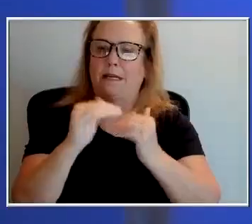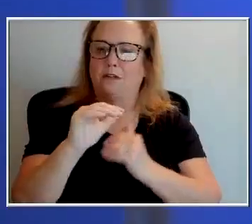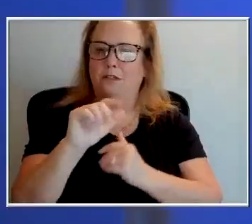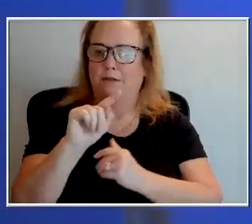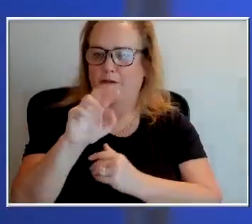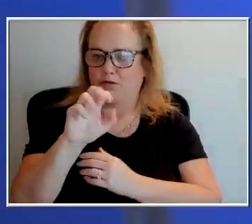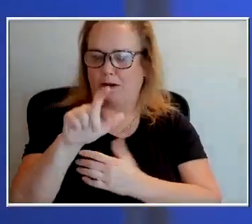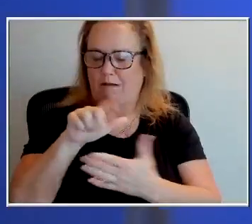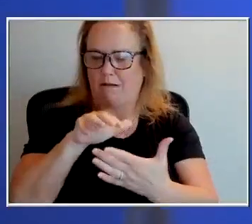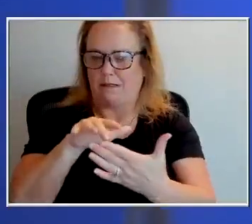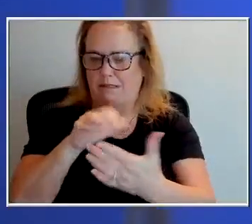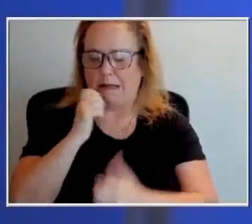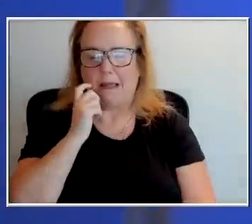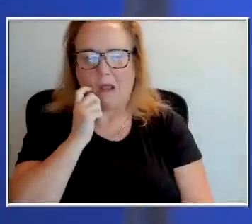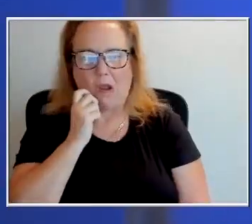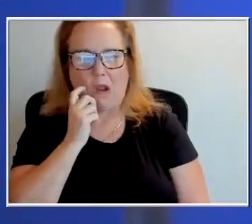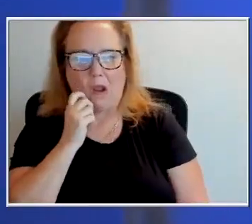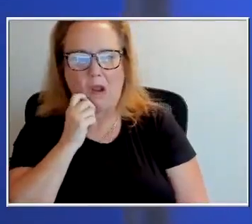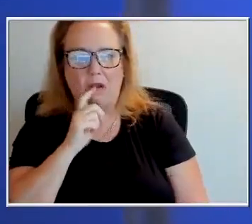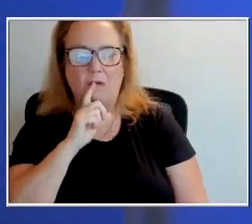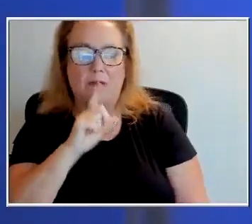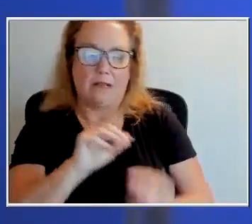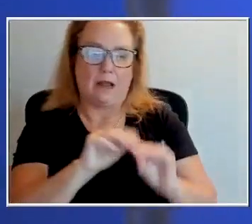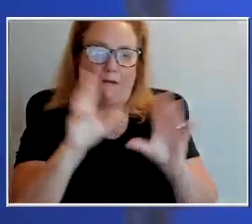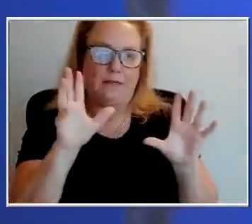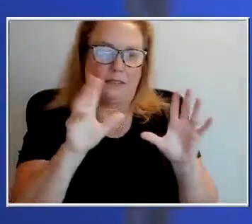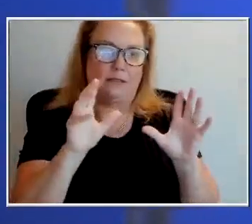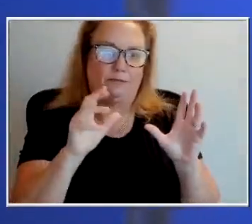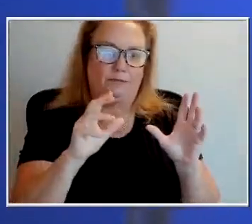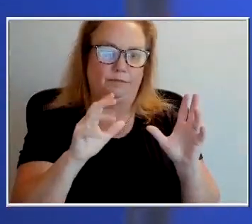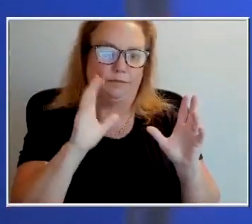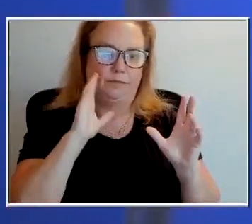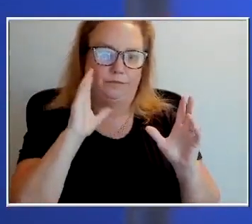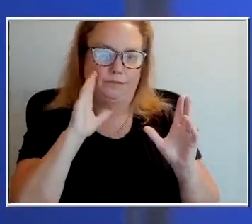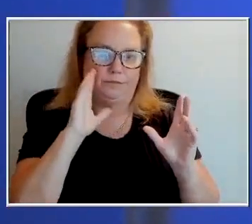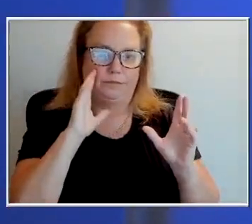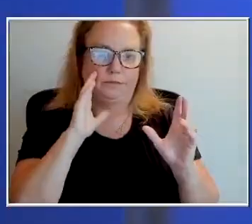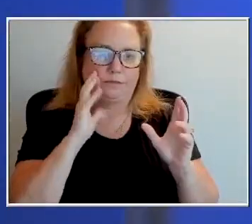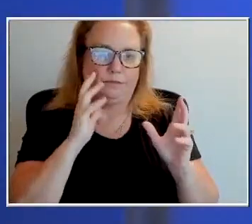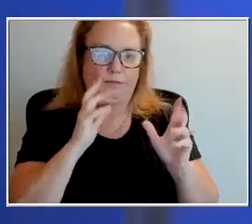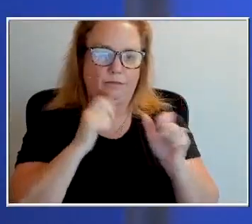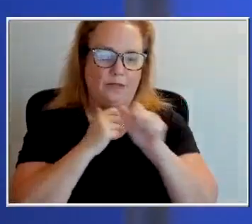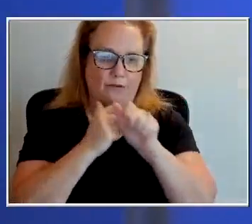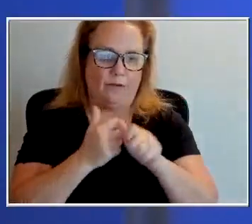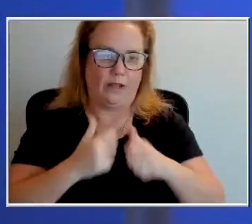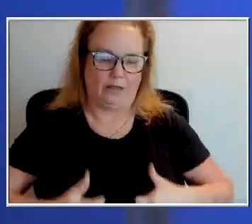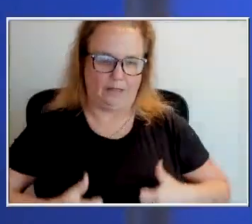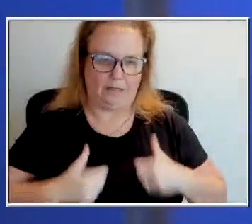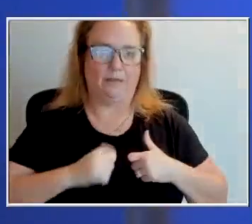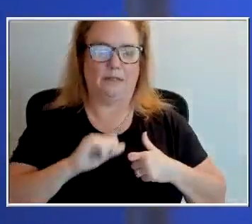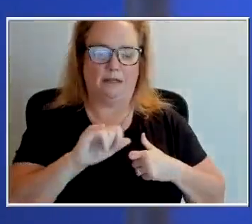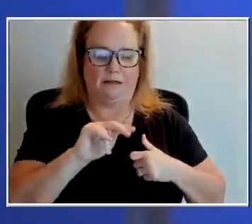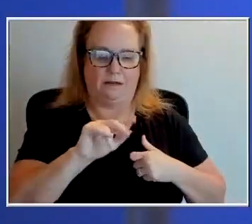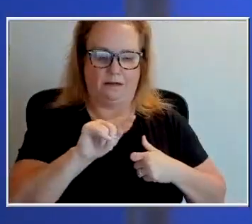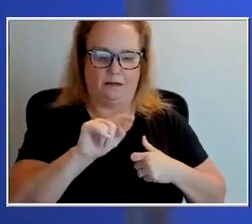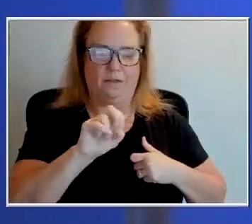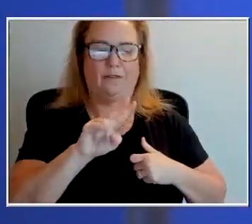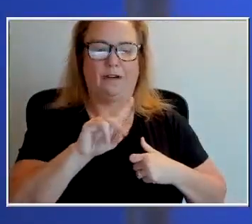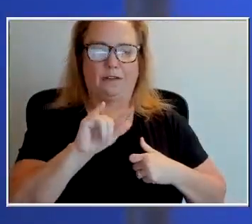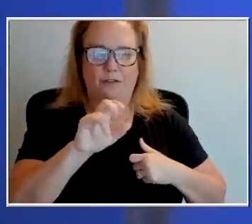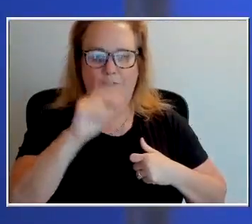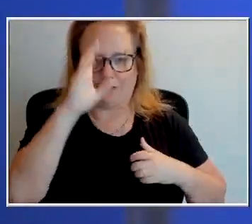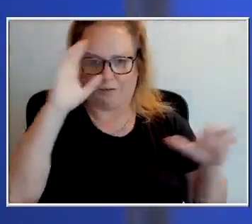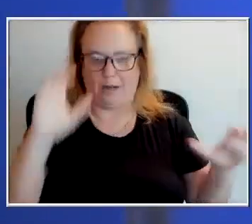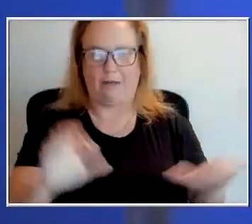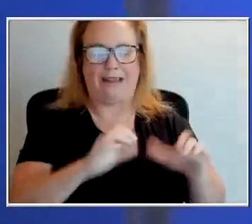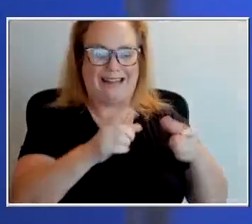couple of really obvious ones. So you know if you're following a lifestyle intervention. So we had an active